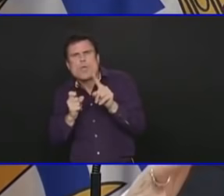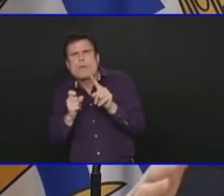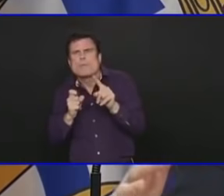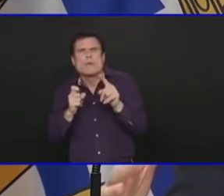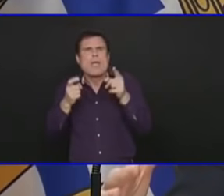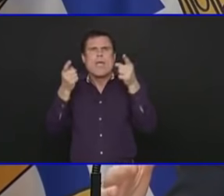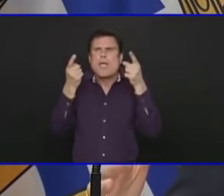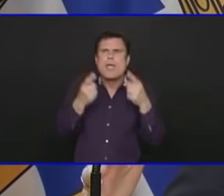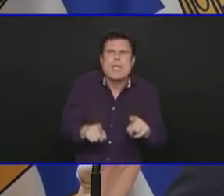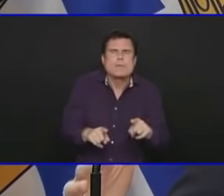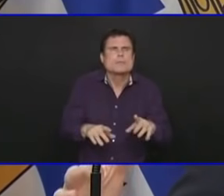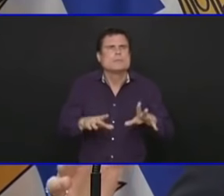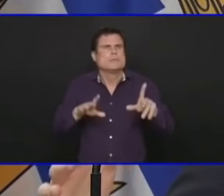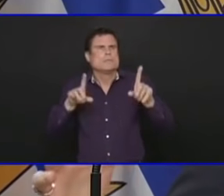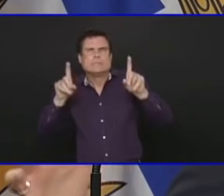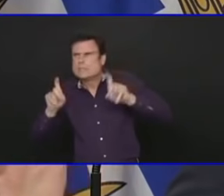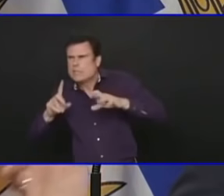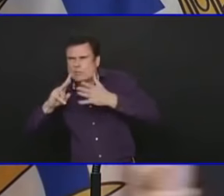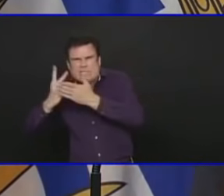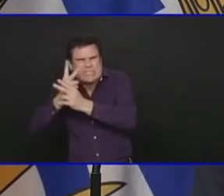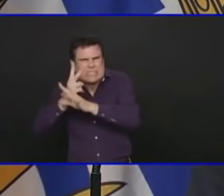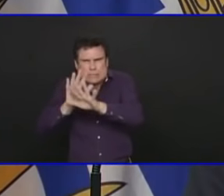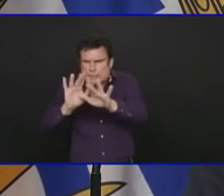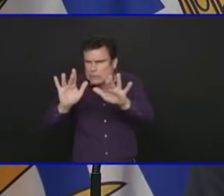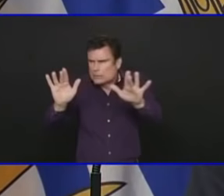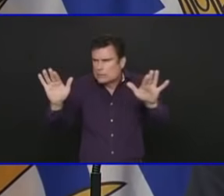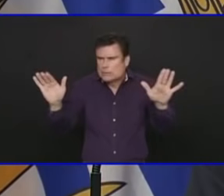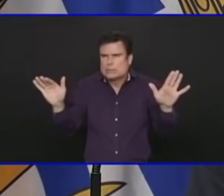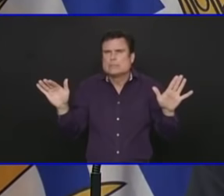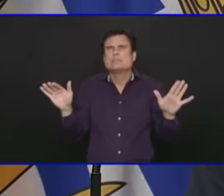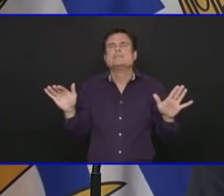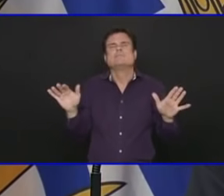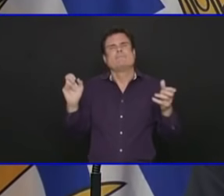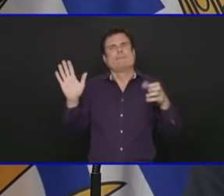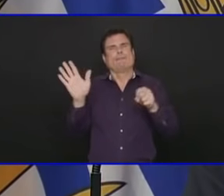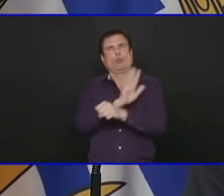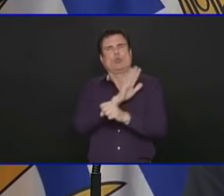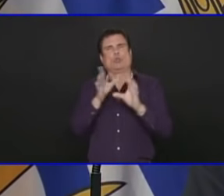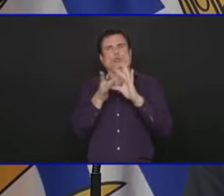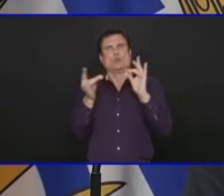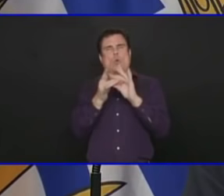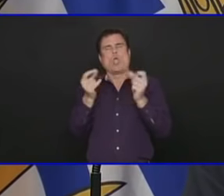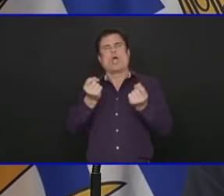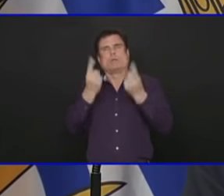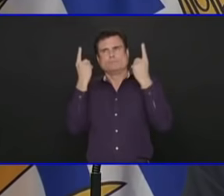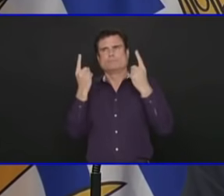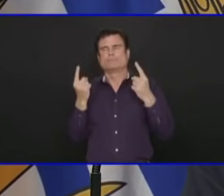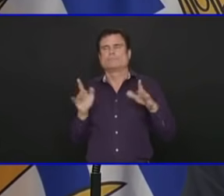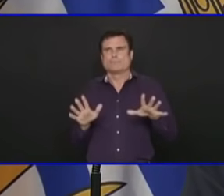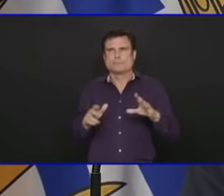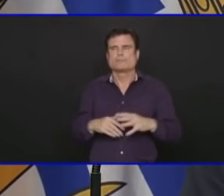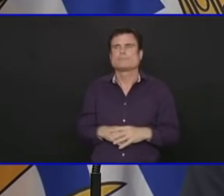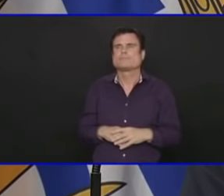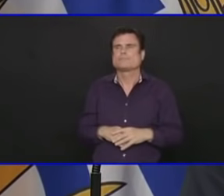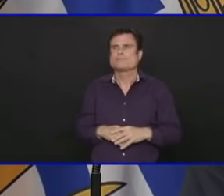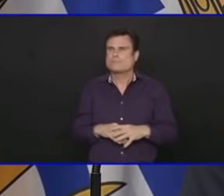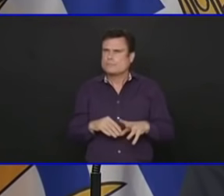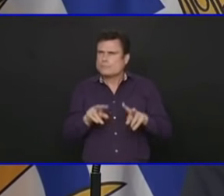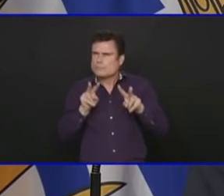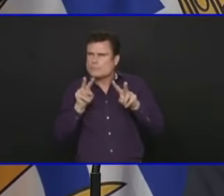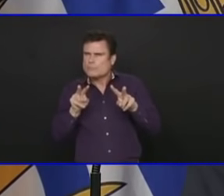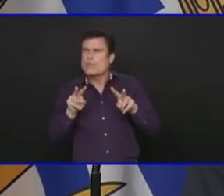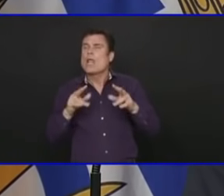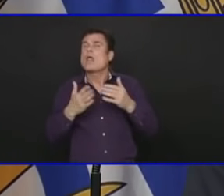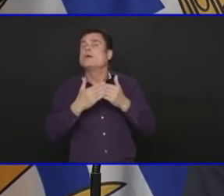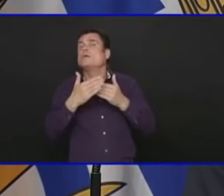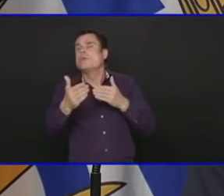time to start thinking about how we're going to have this unique summer together. Next question is from Lisa Eusda, News 1130.